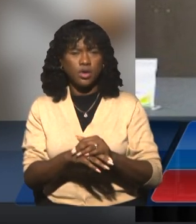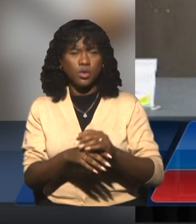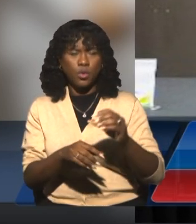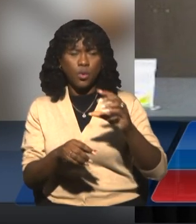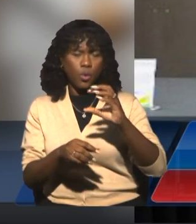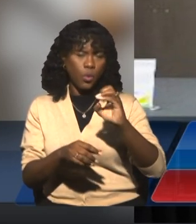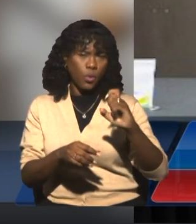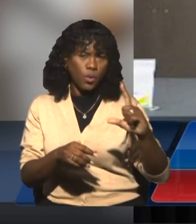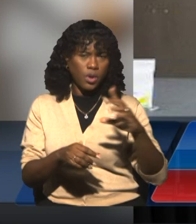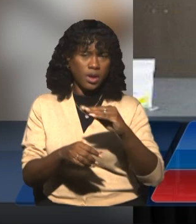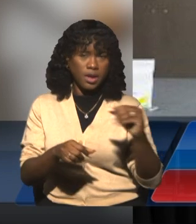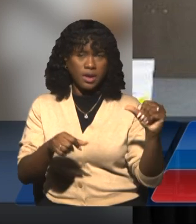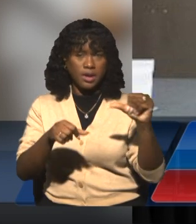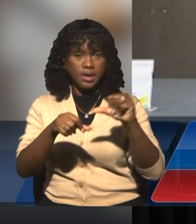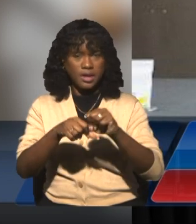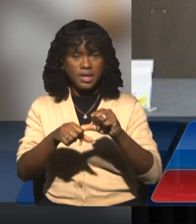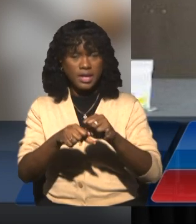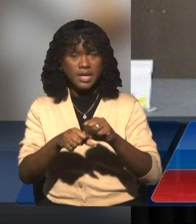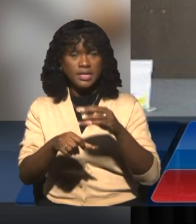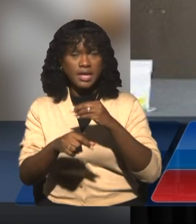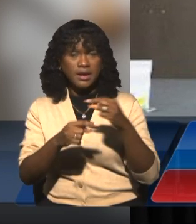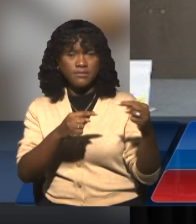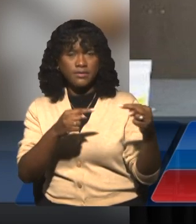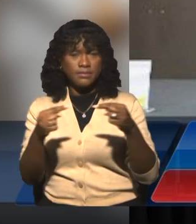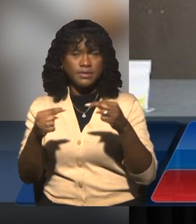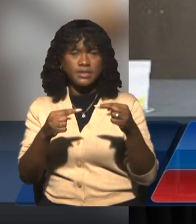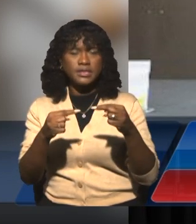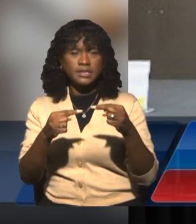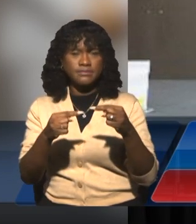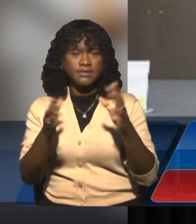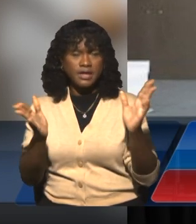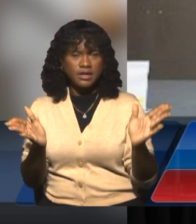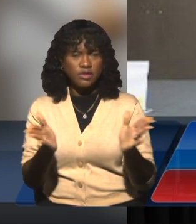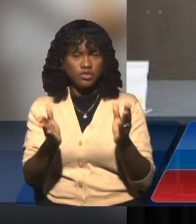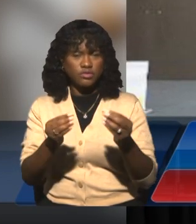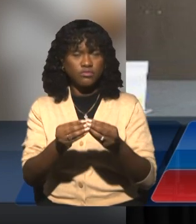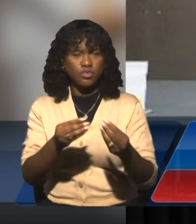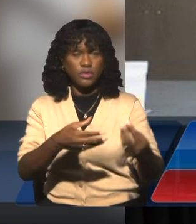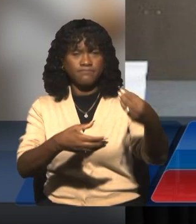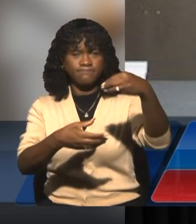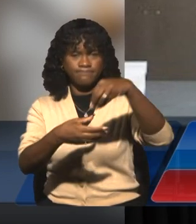resources and foster a competitive fiscal landscape that encourages investment.